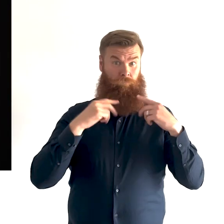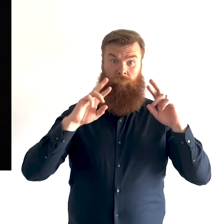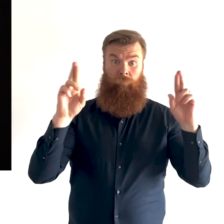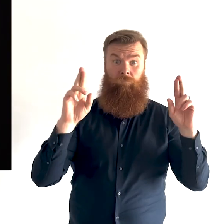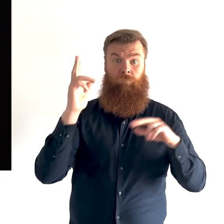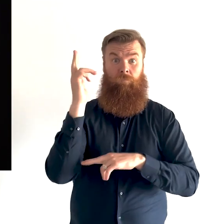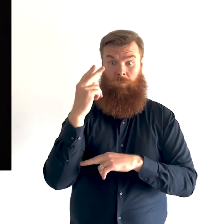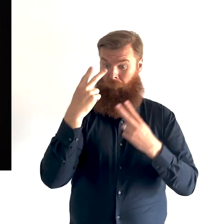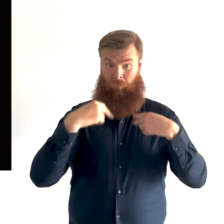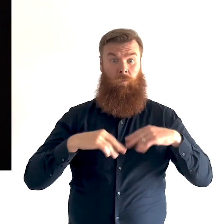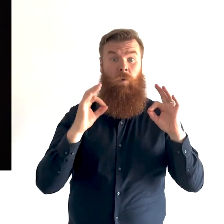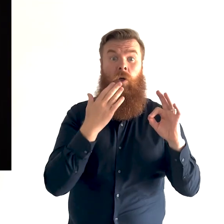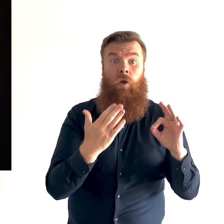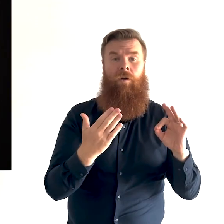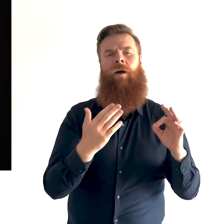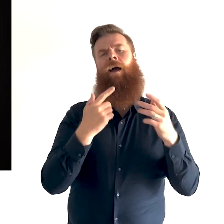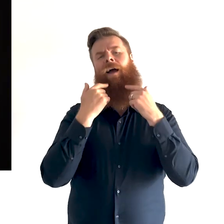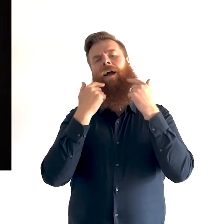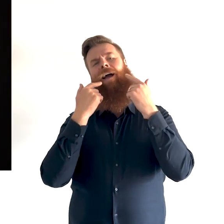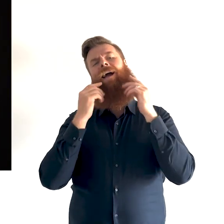We ready? Am I looking okay?